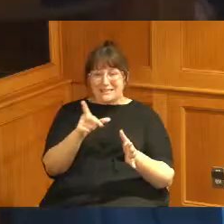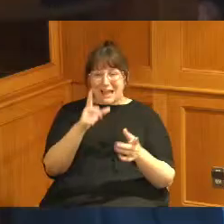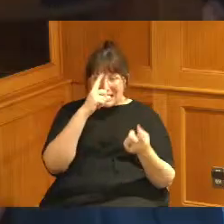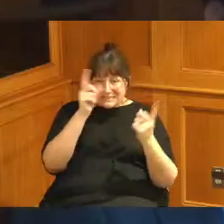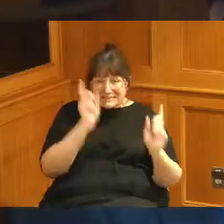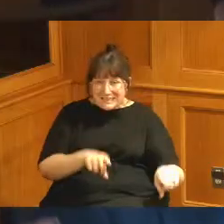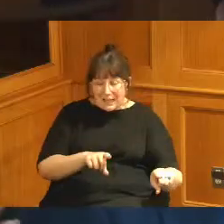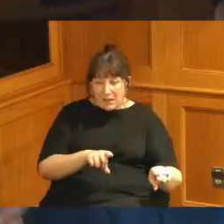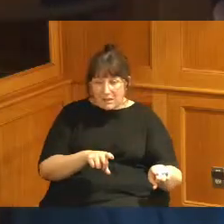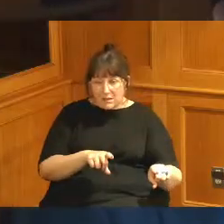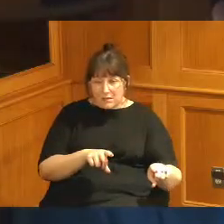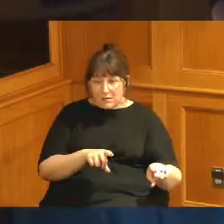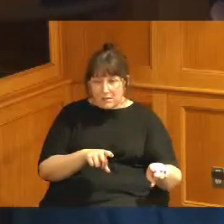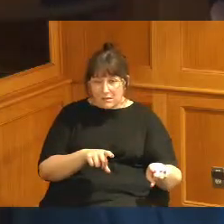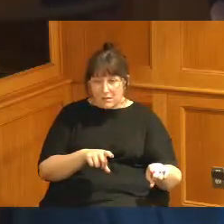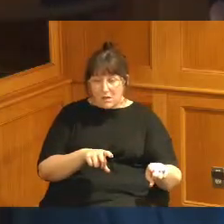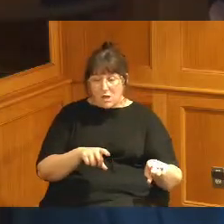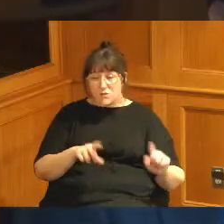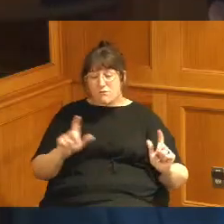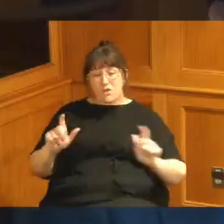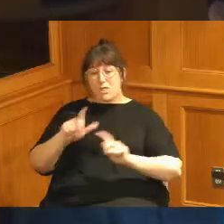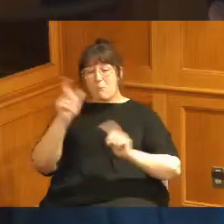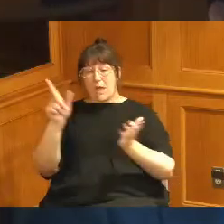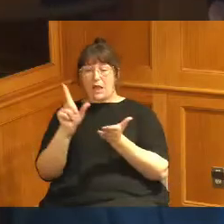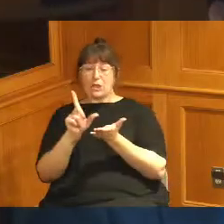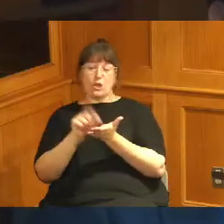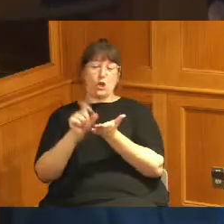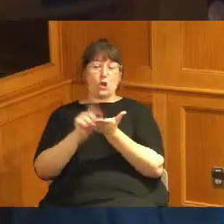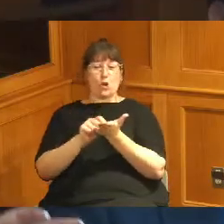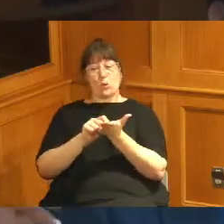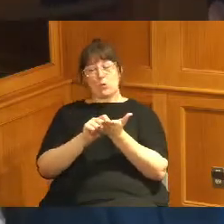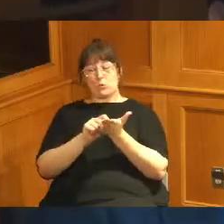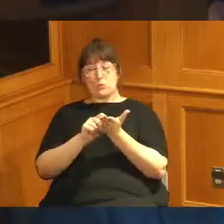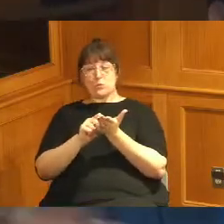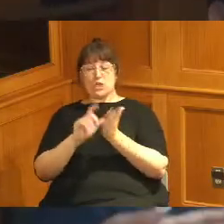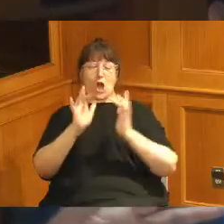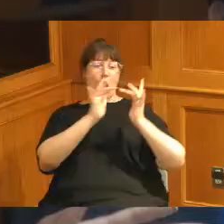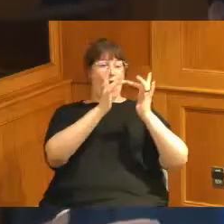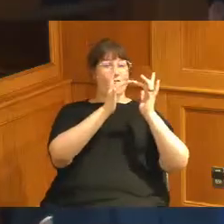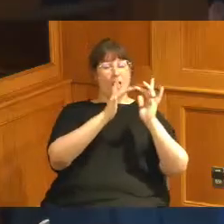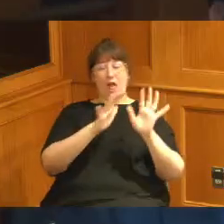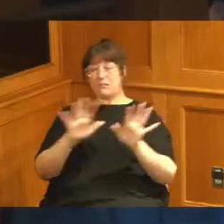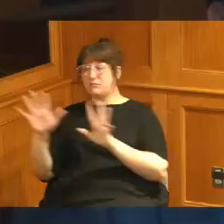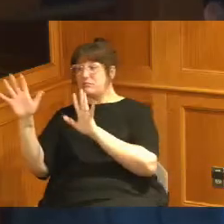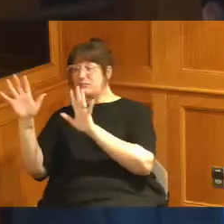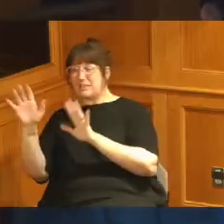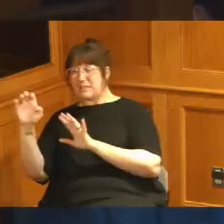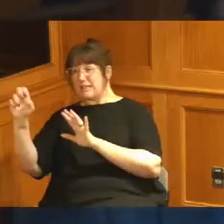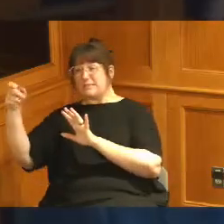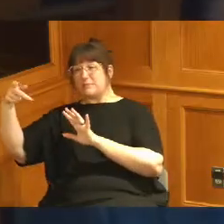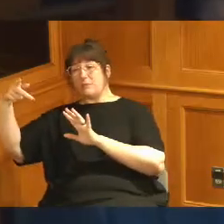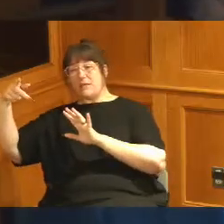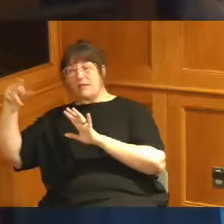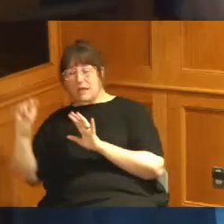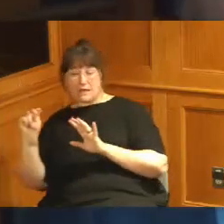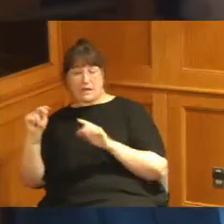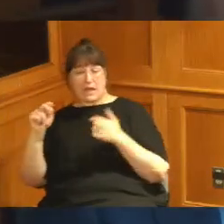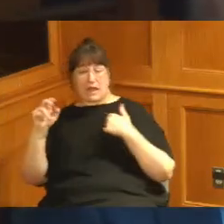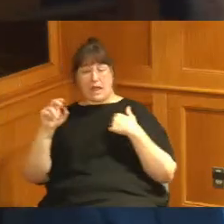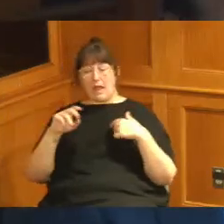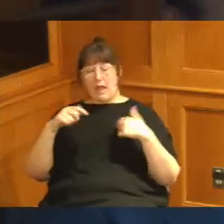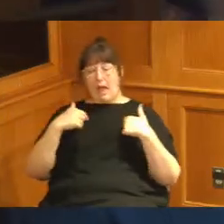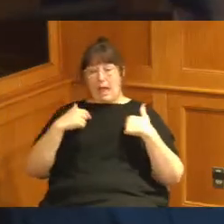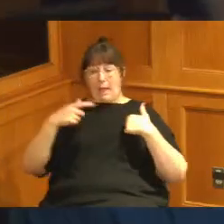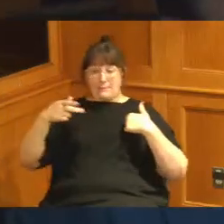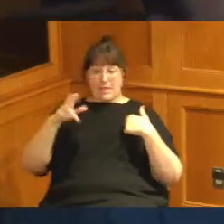write and have all these big headlines to the bloggers, to we gonna get some of the ESPN. I'm in PR, so I know a PR